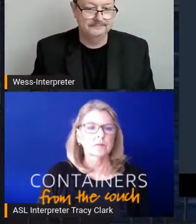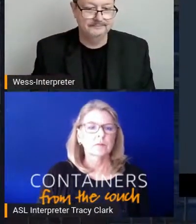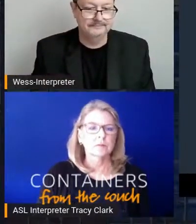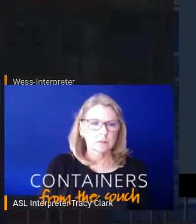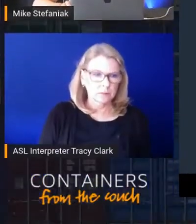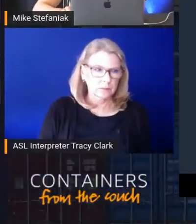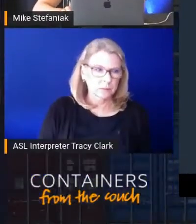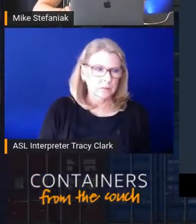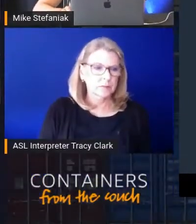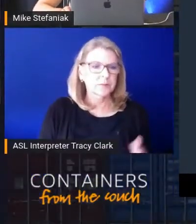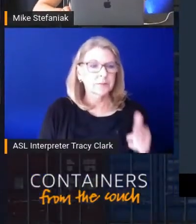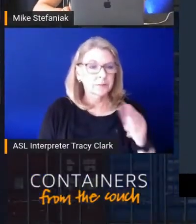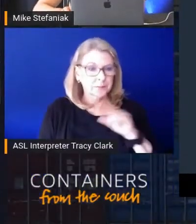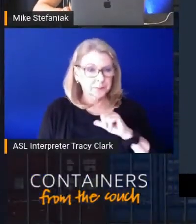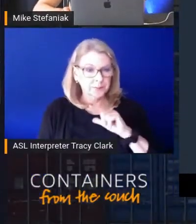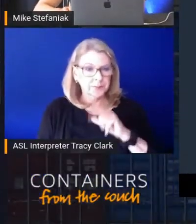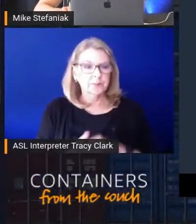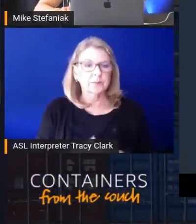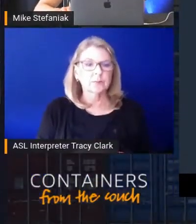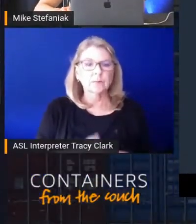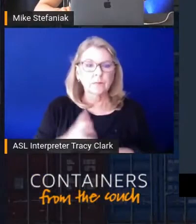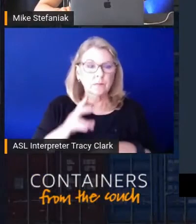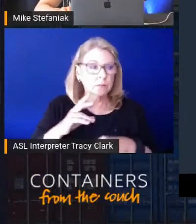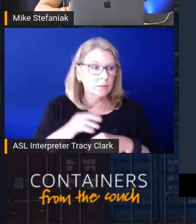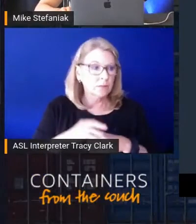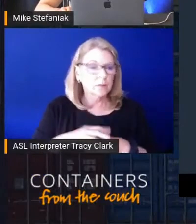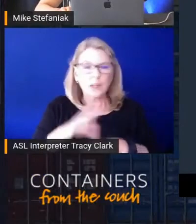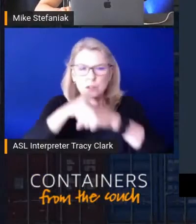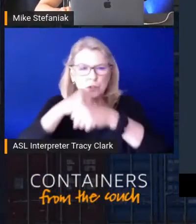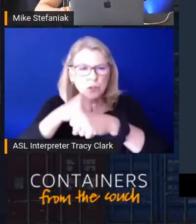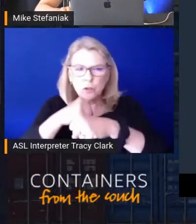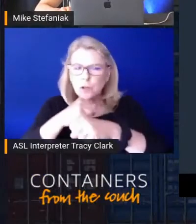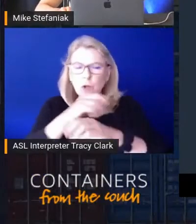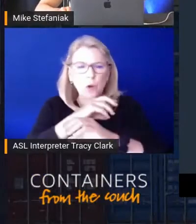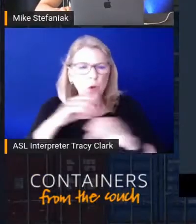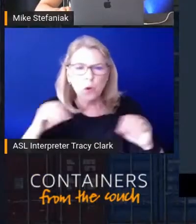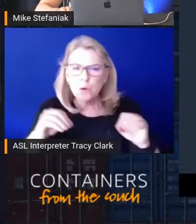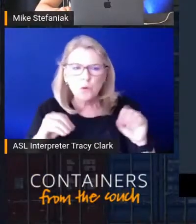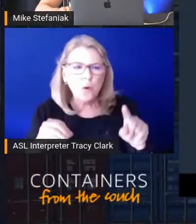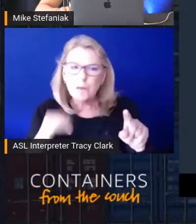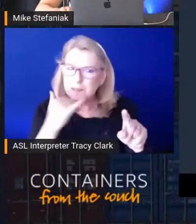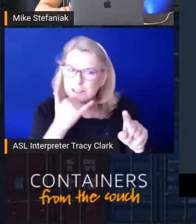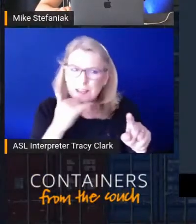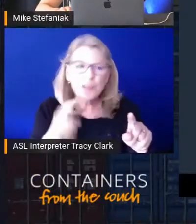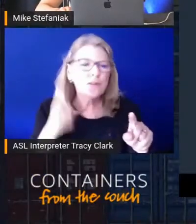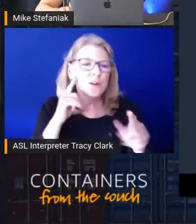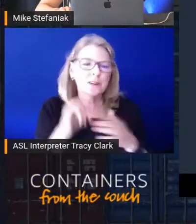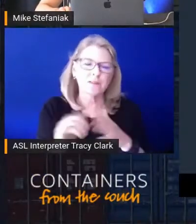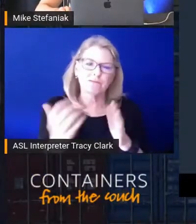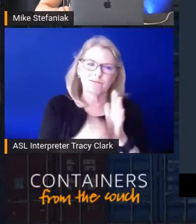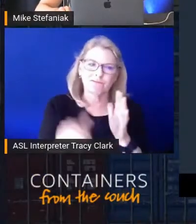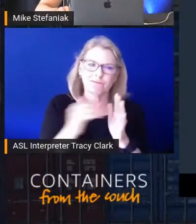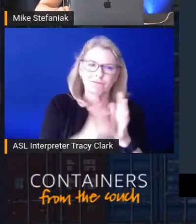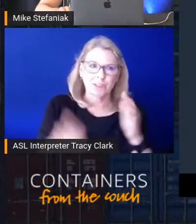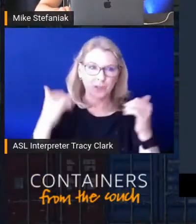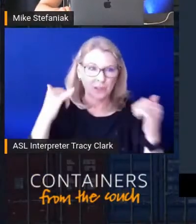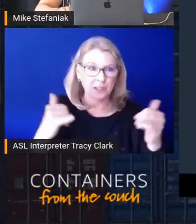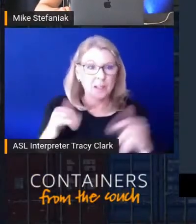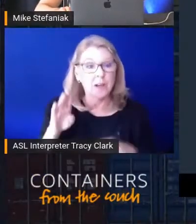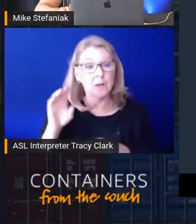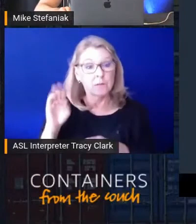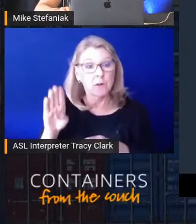So security, it's no mistake. You've heard this point hammered home and home already today. Bob talked about it. We had the